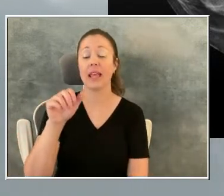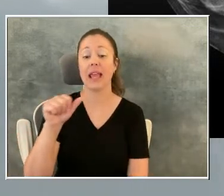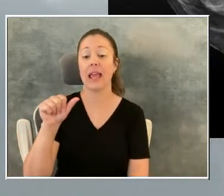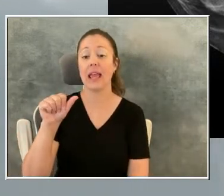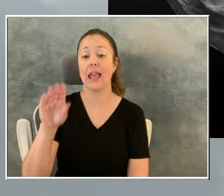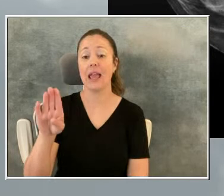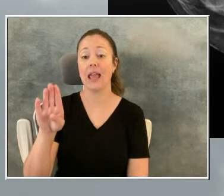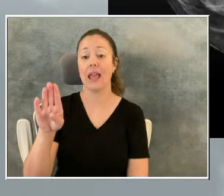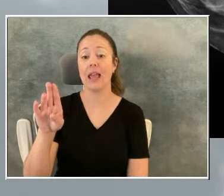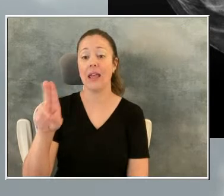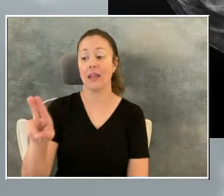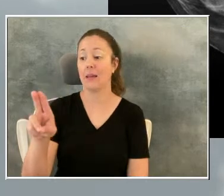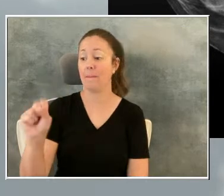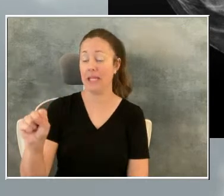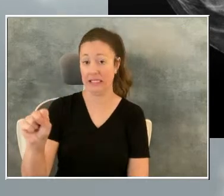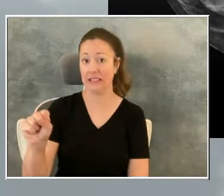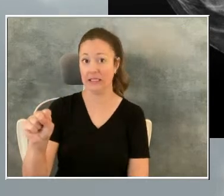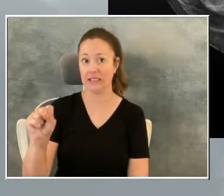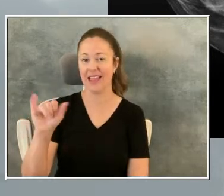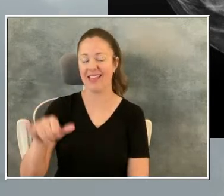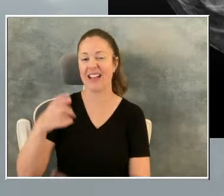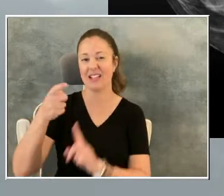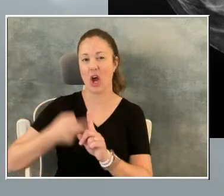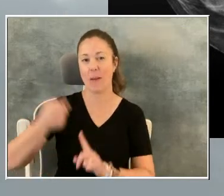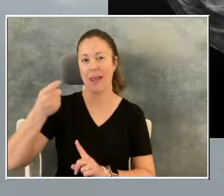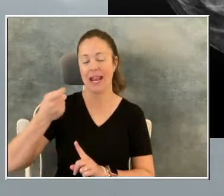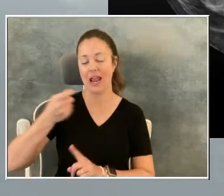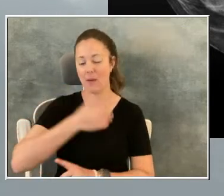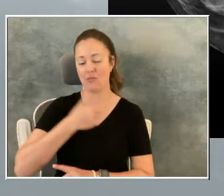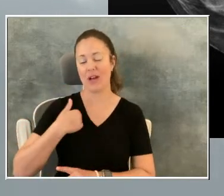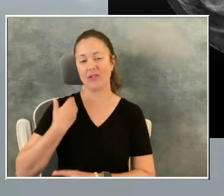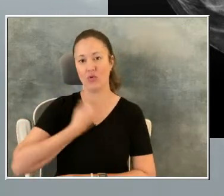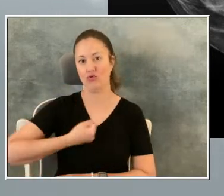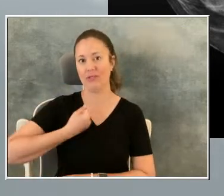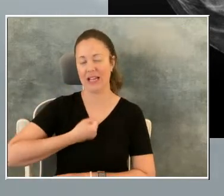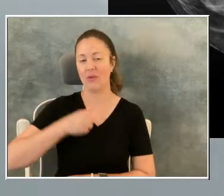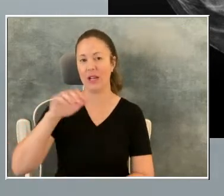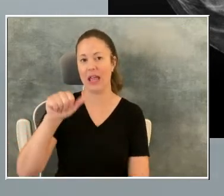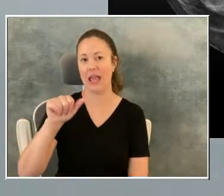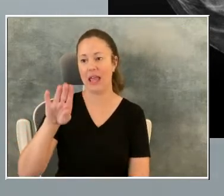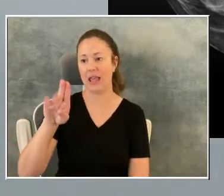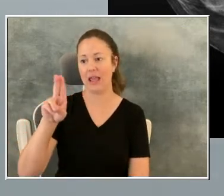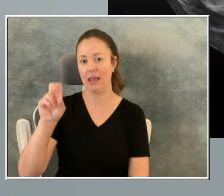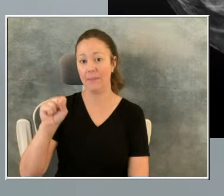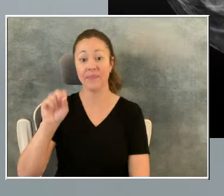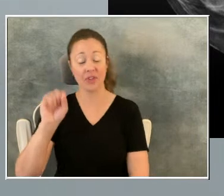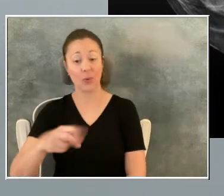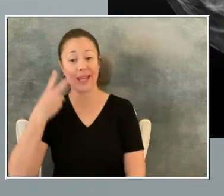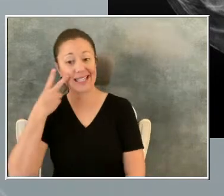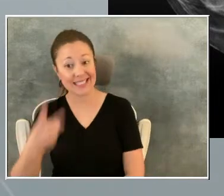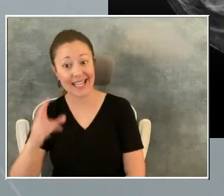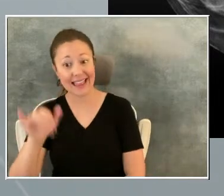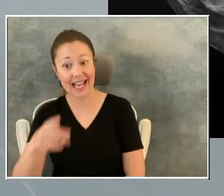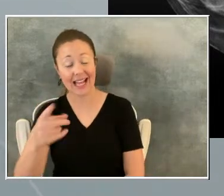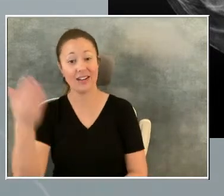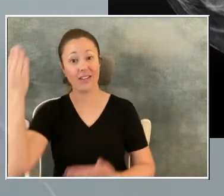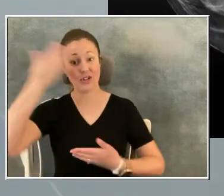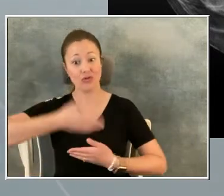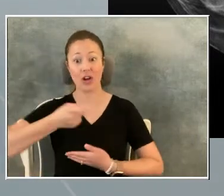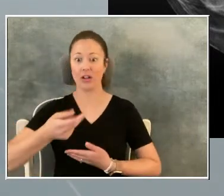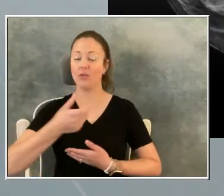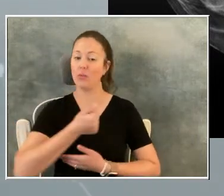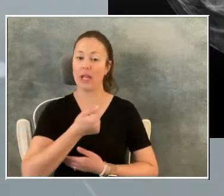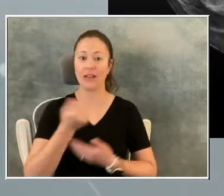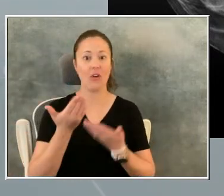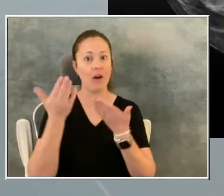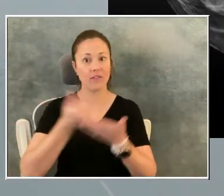very easily see an irregular dark mass, and that's a cancer. So breast ultrasound, we offer several different types,